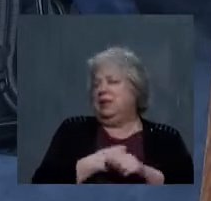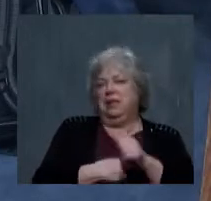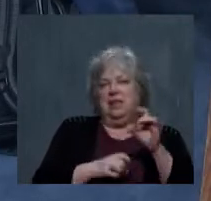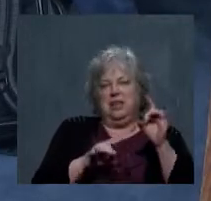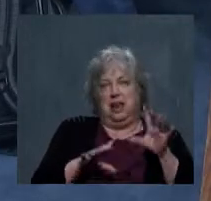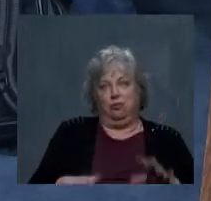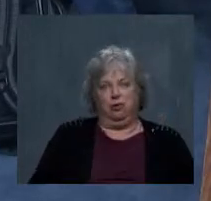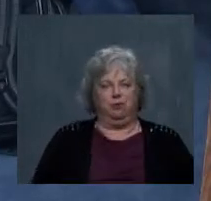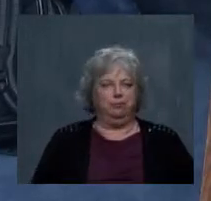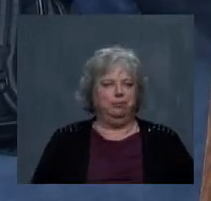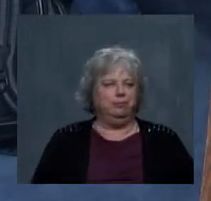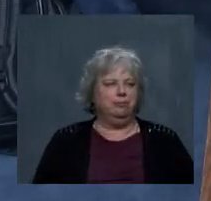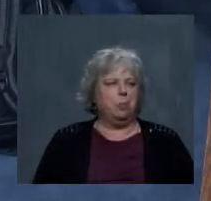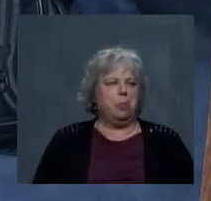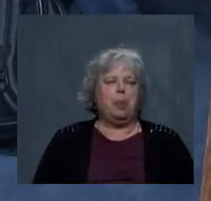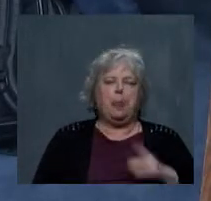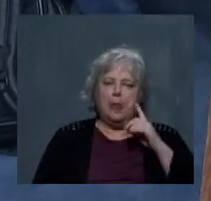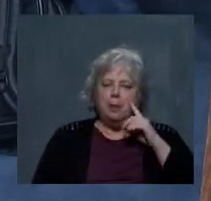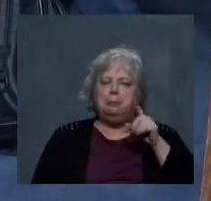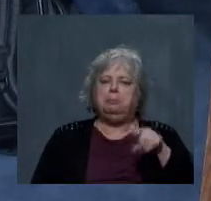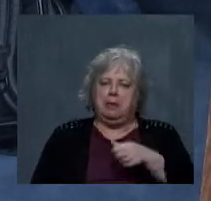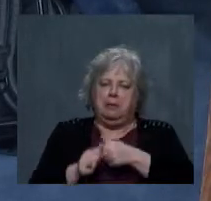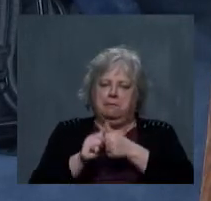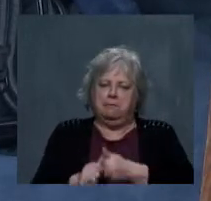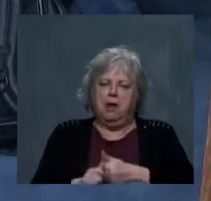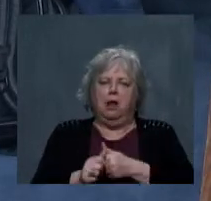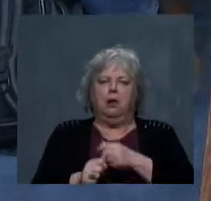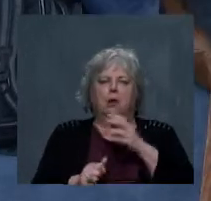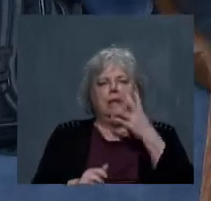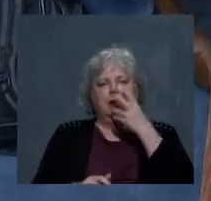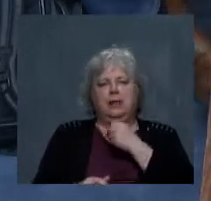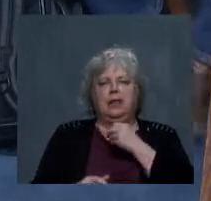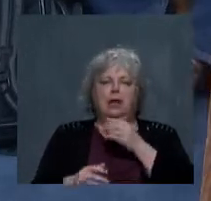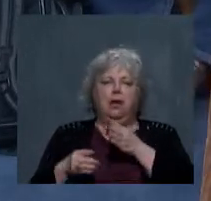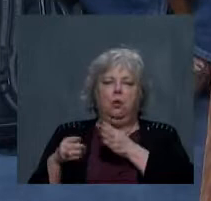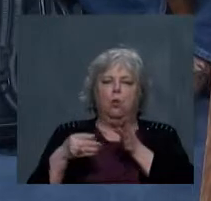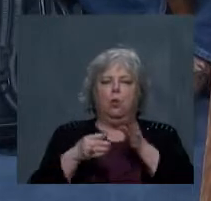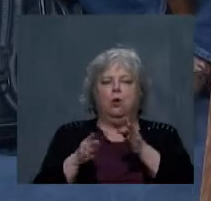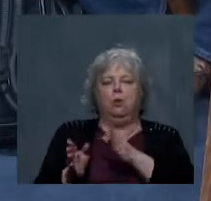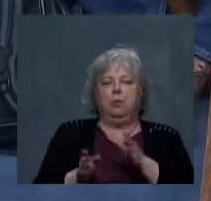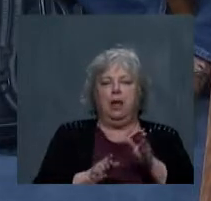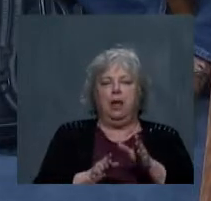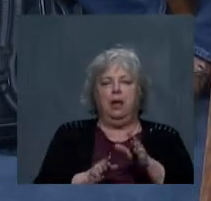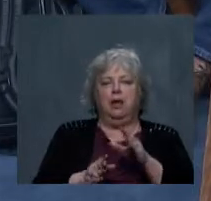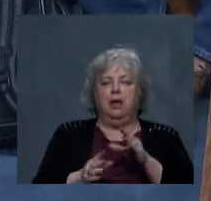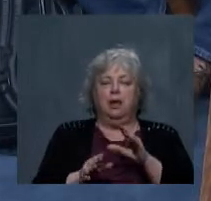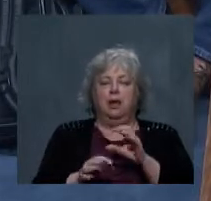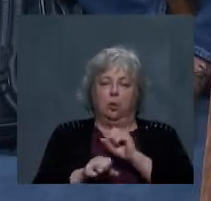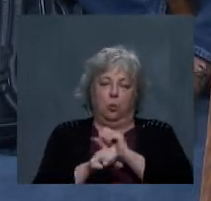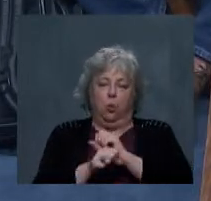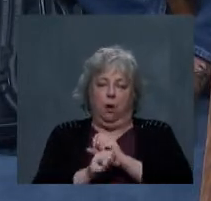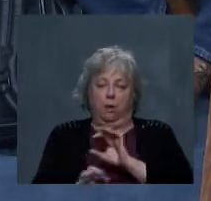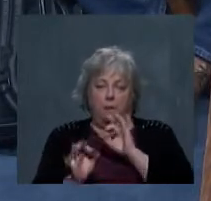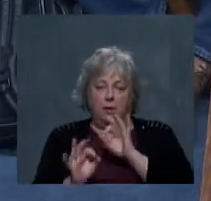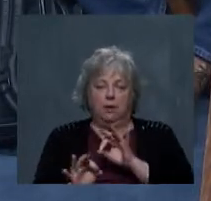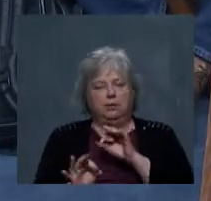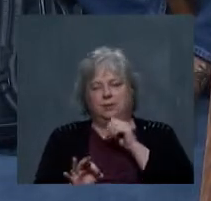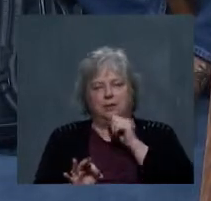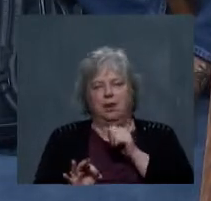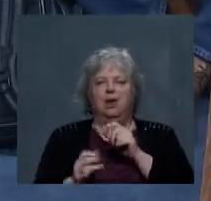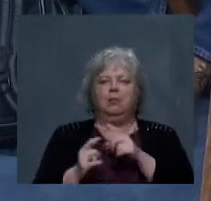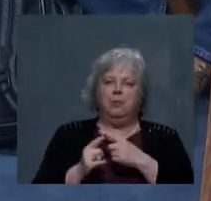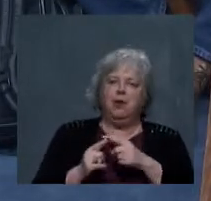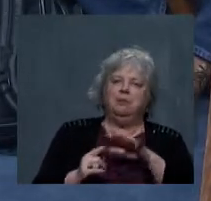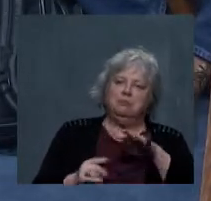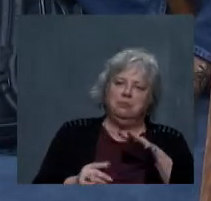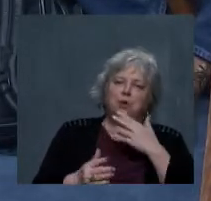I think you need to stick to the scenic corridor plan. It hasn't worked perfectly, but it's worked pretty well. We do have